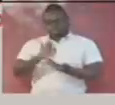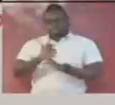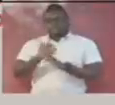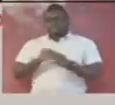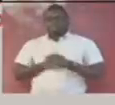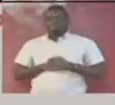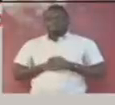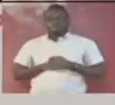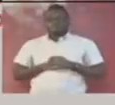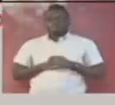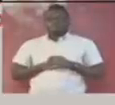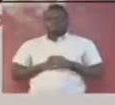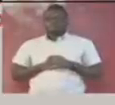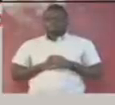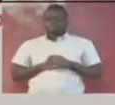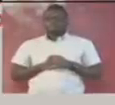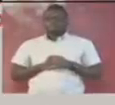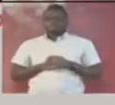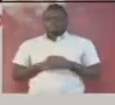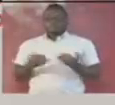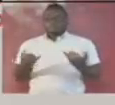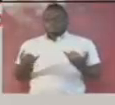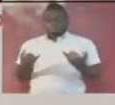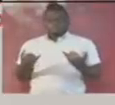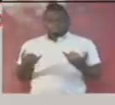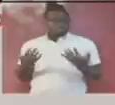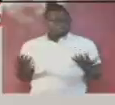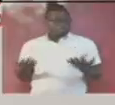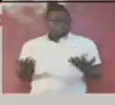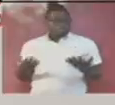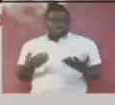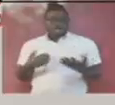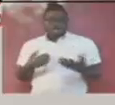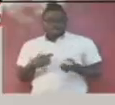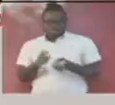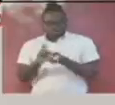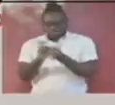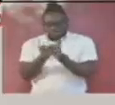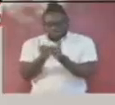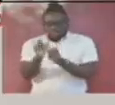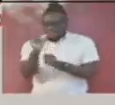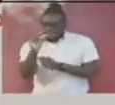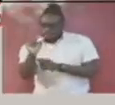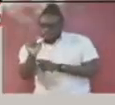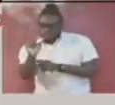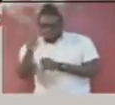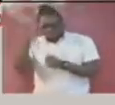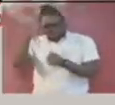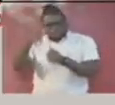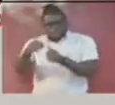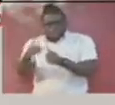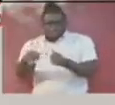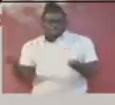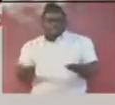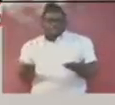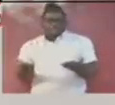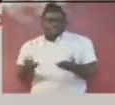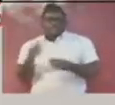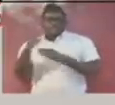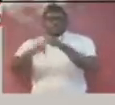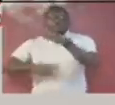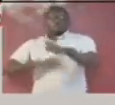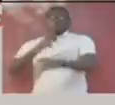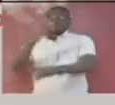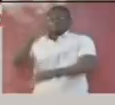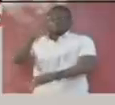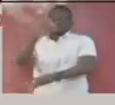For a change, I normally give the global output. And for a change this morning, the news coming